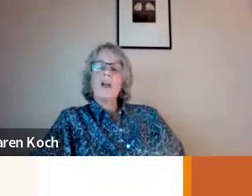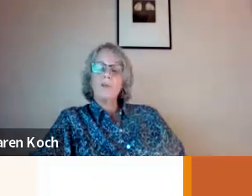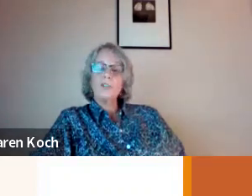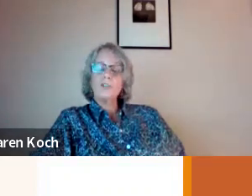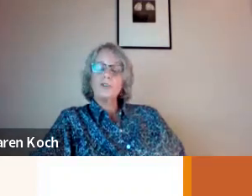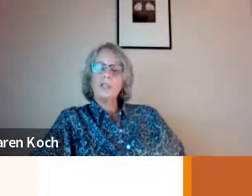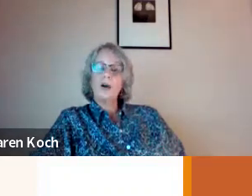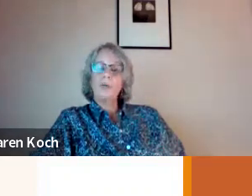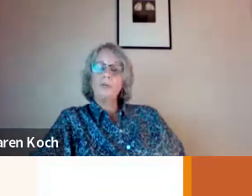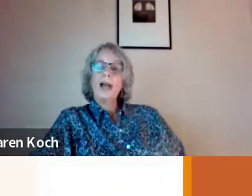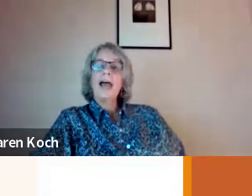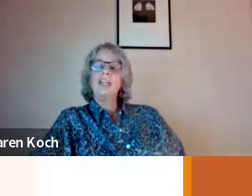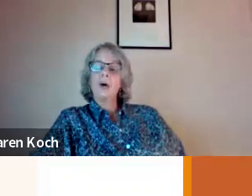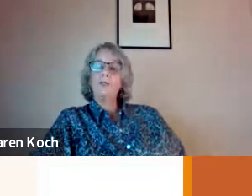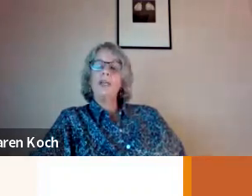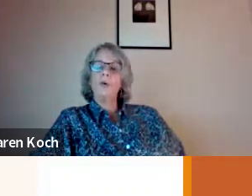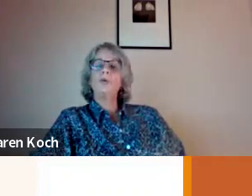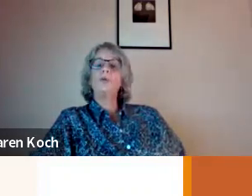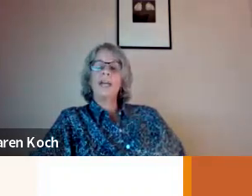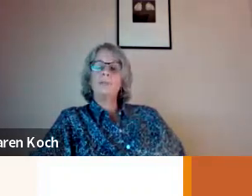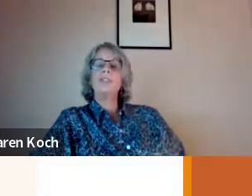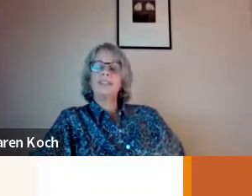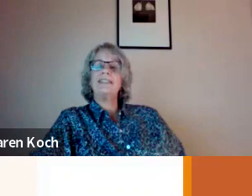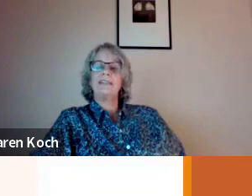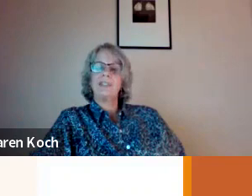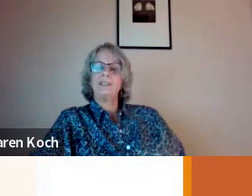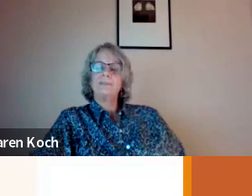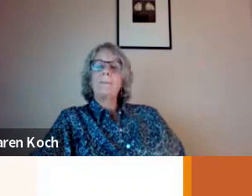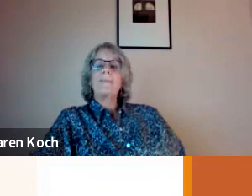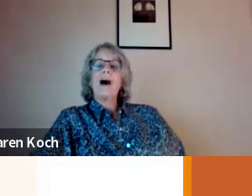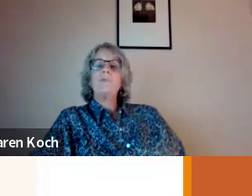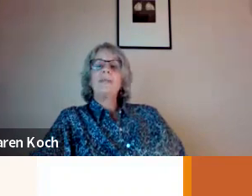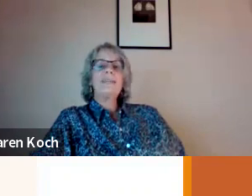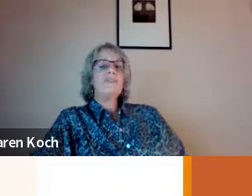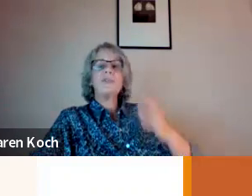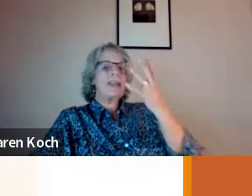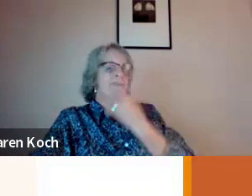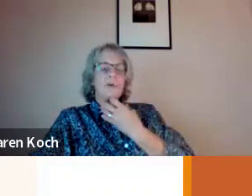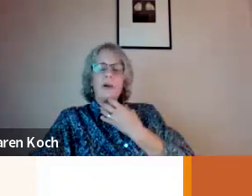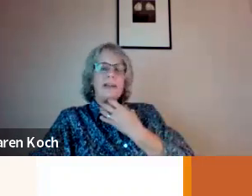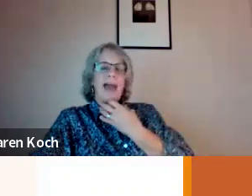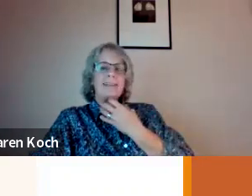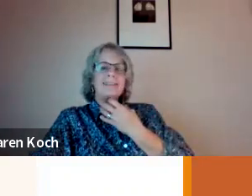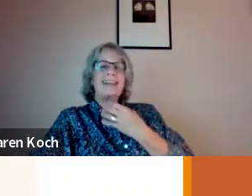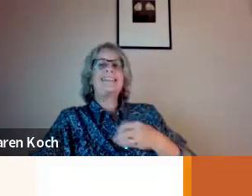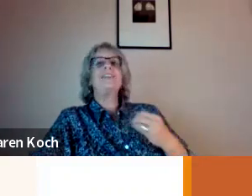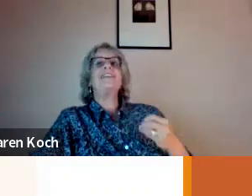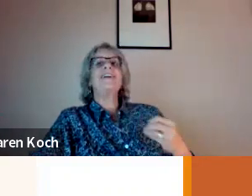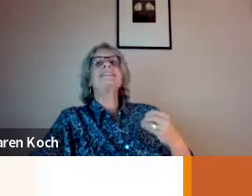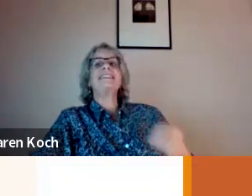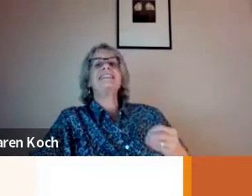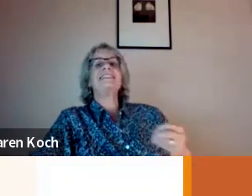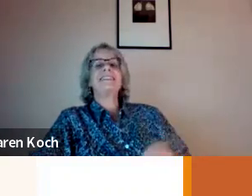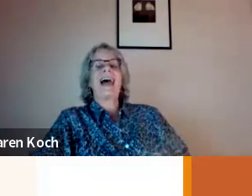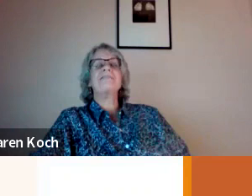Freedom traveled to the Shirley Home, and lo and behold, were able to see David. Even though staff were wearing masks, and David